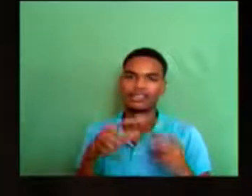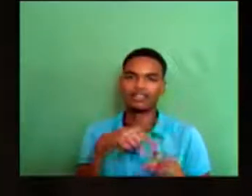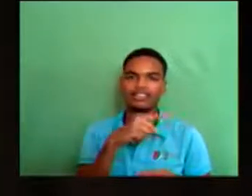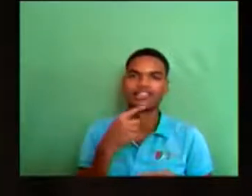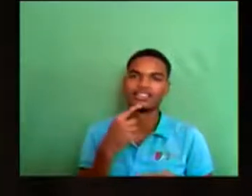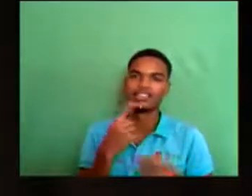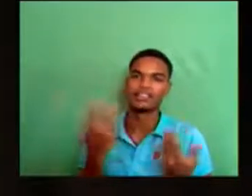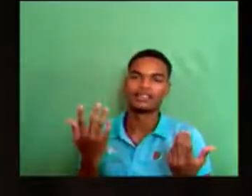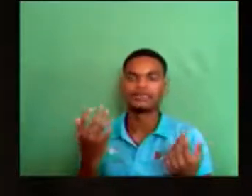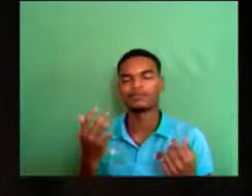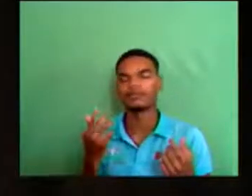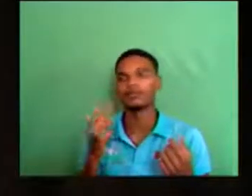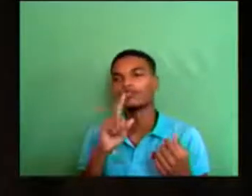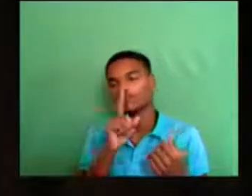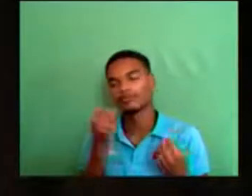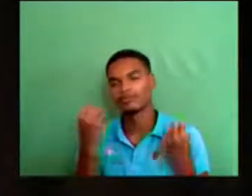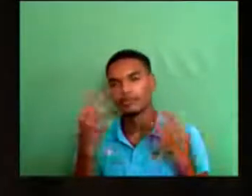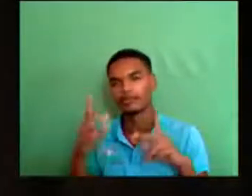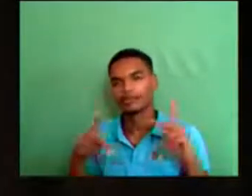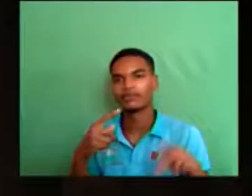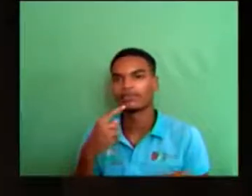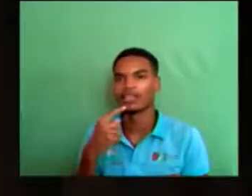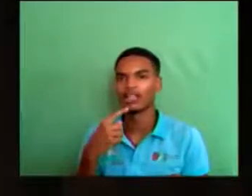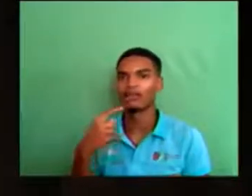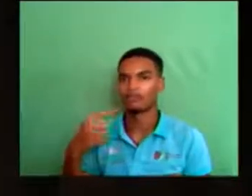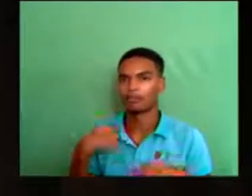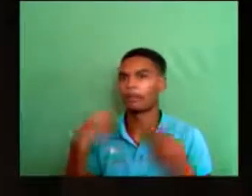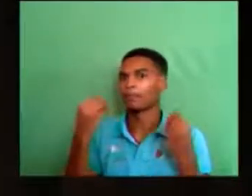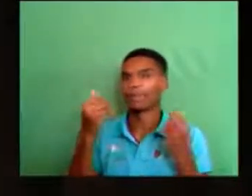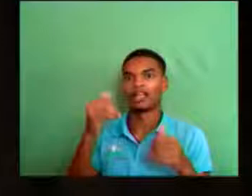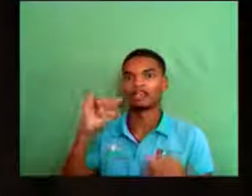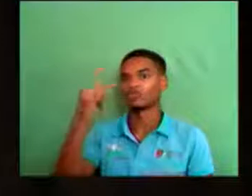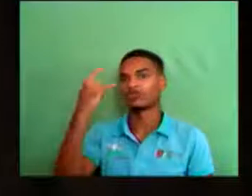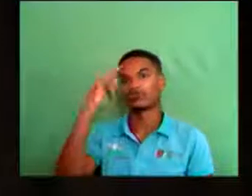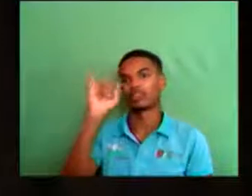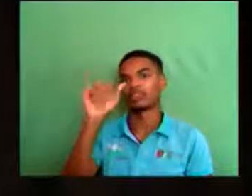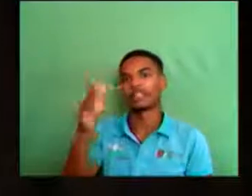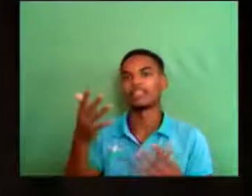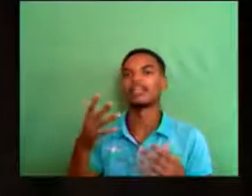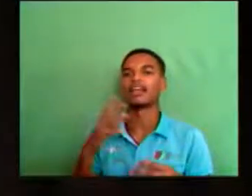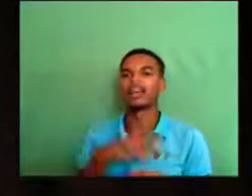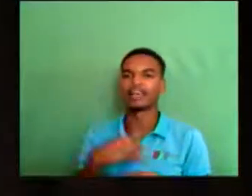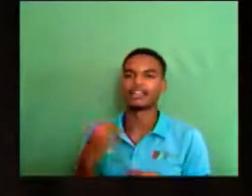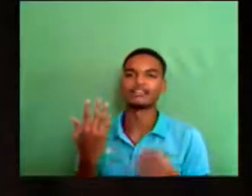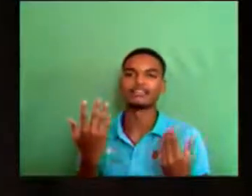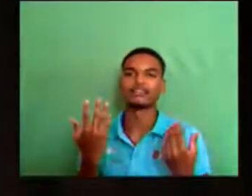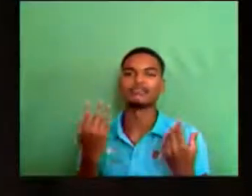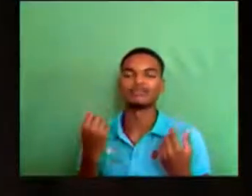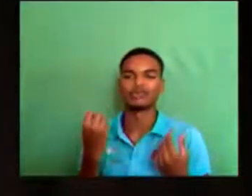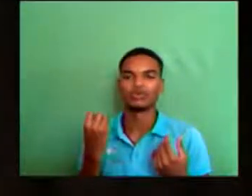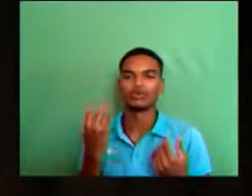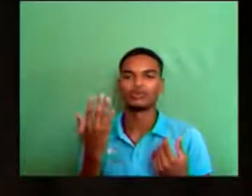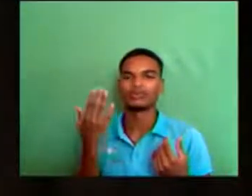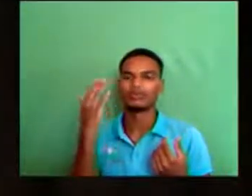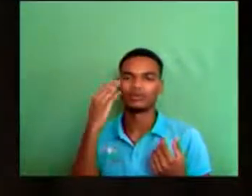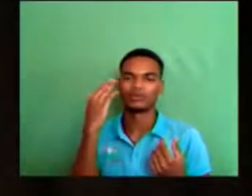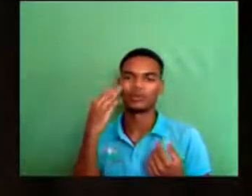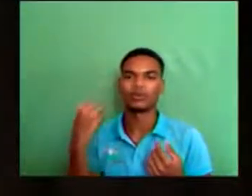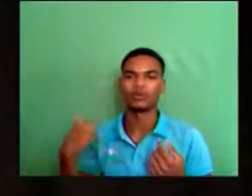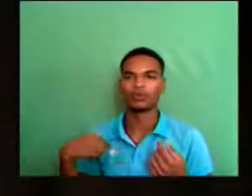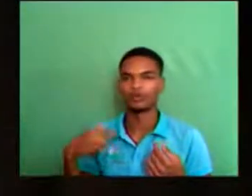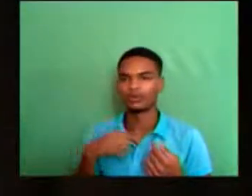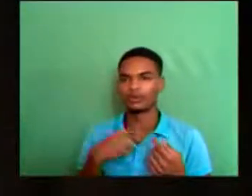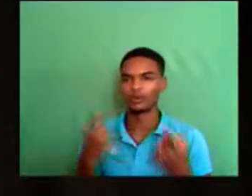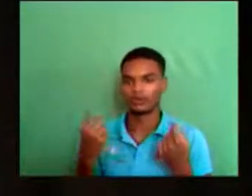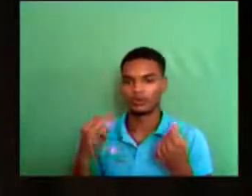actually, several people said, I'd buy it just for that. And so, when we have done this